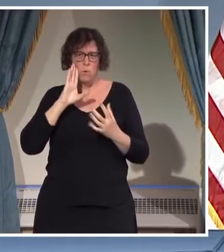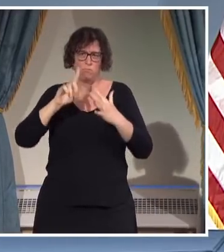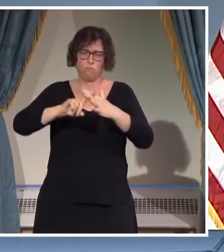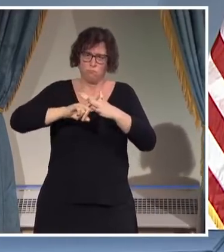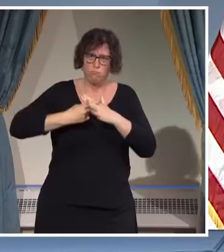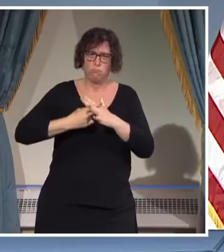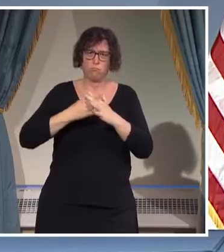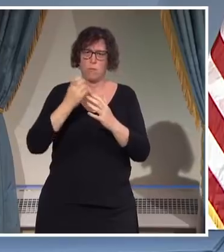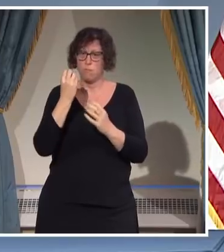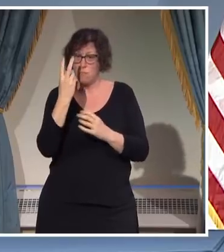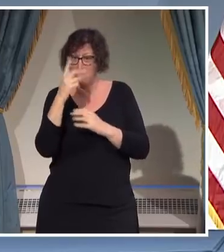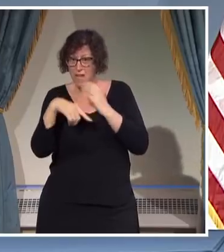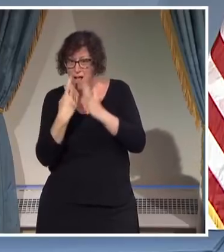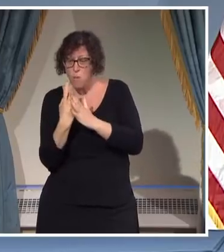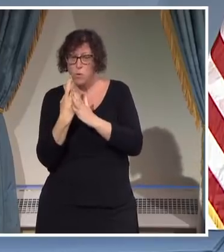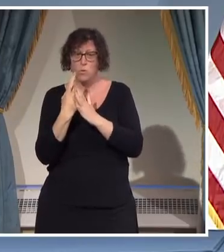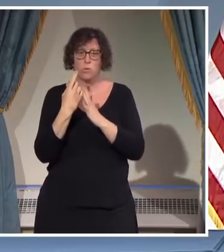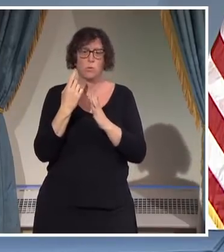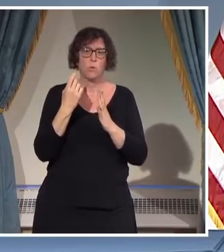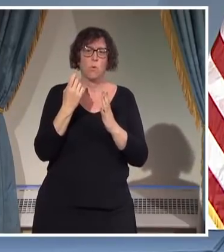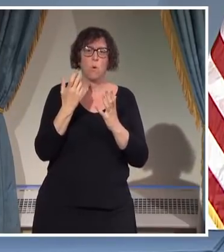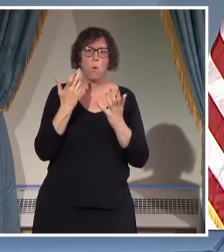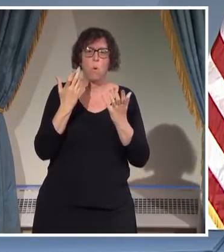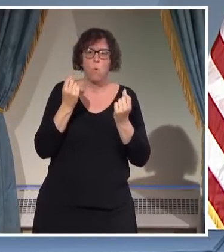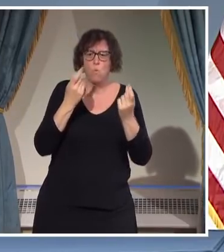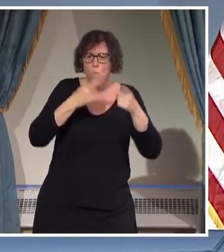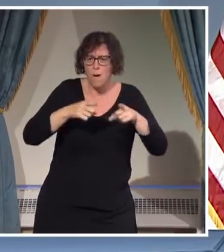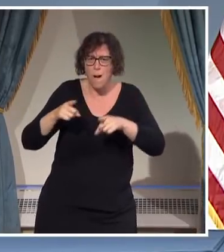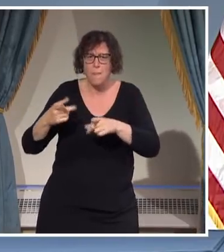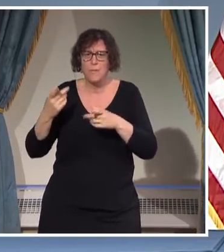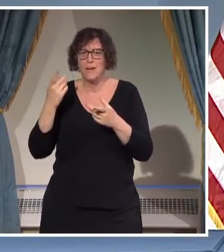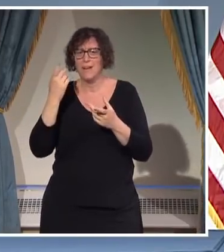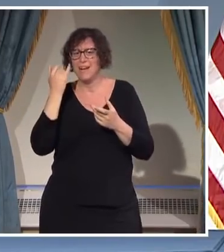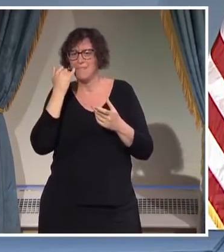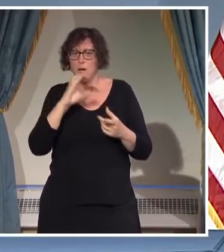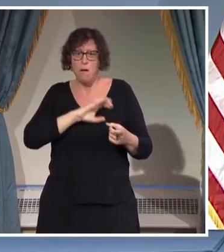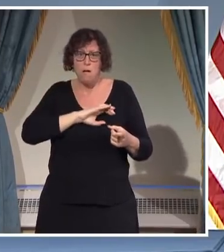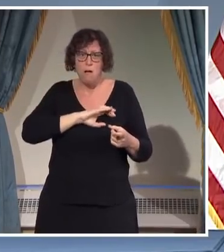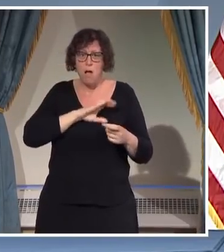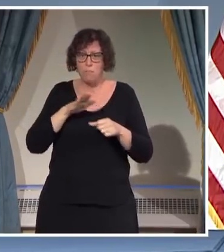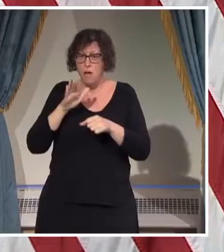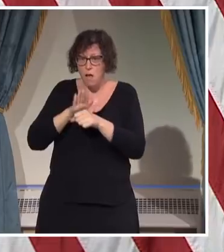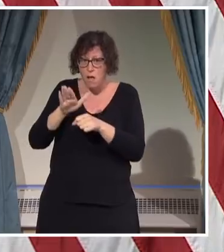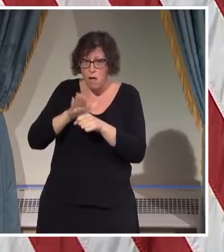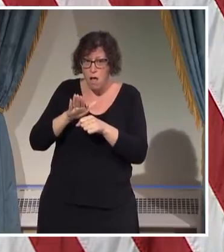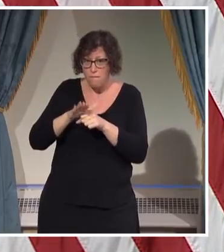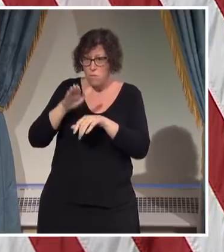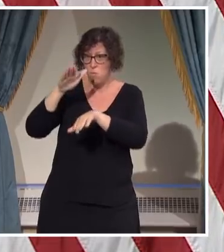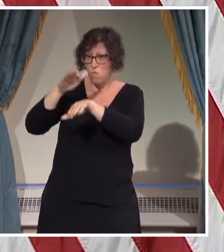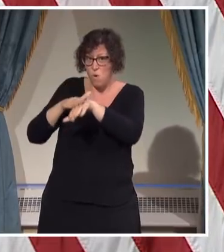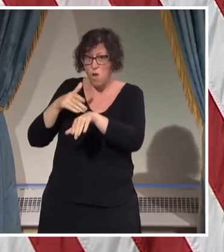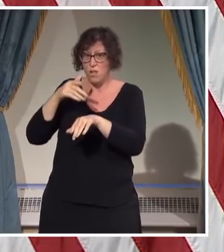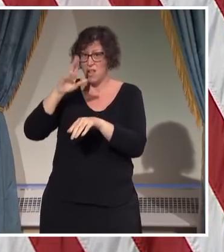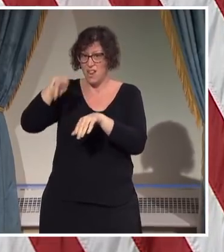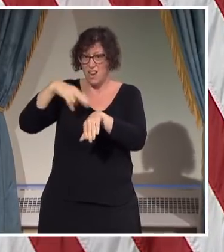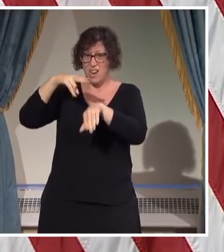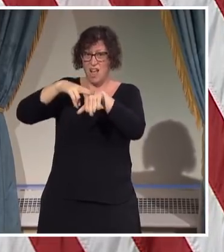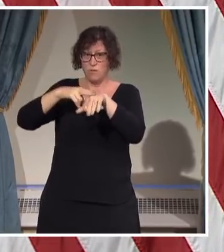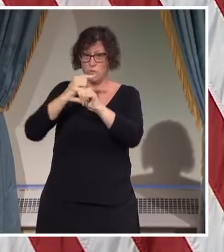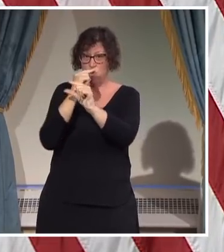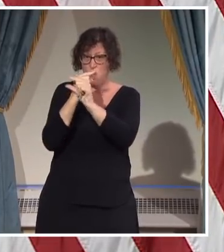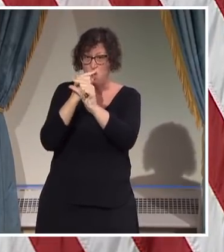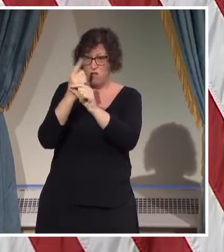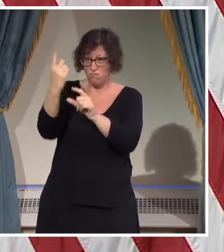they exhaust them? For instance, if they call in the National Guard? Yeah, Ashley, appreciate the question, but I'd say, first of all,